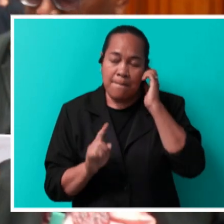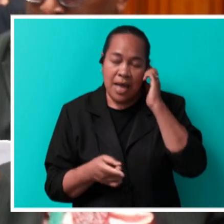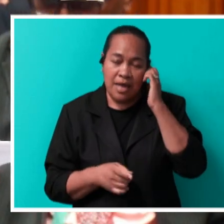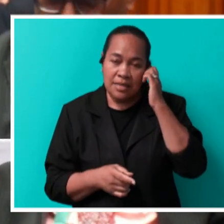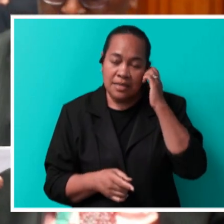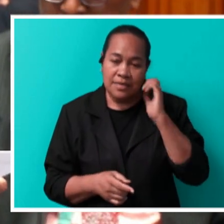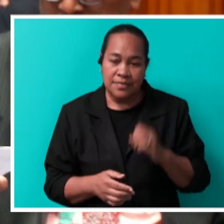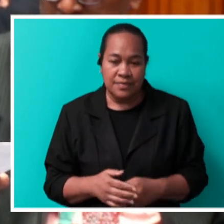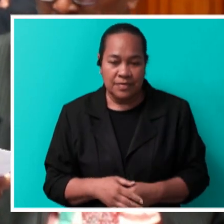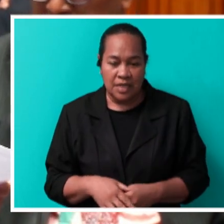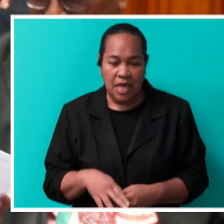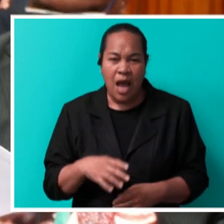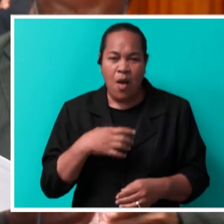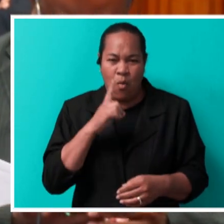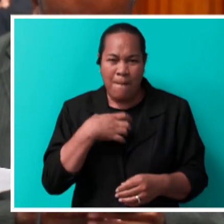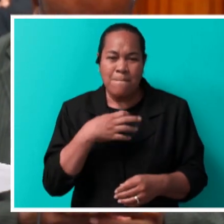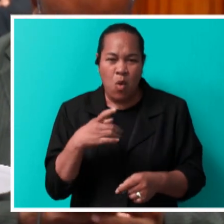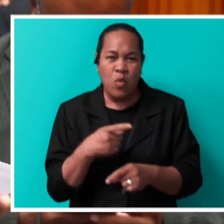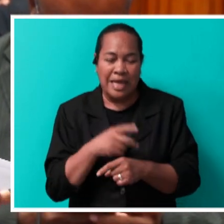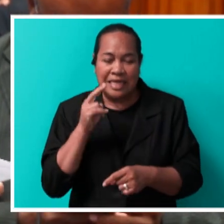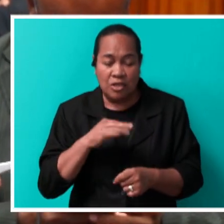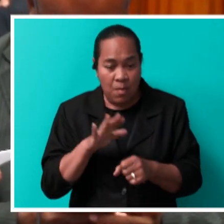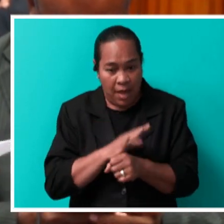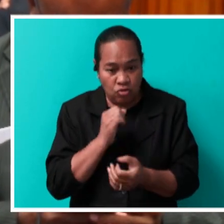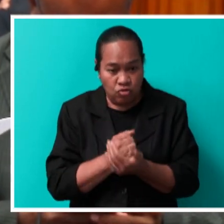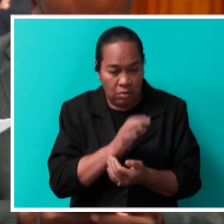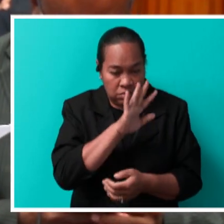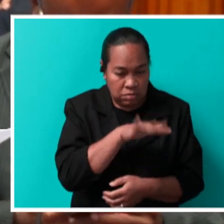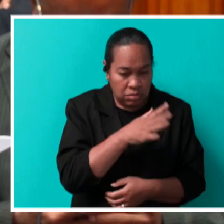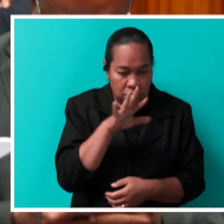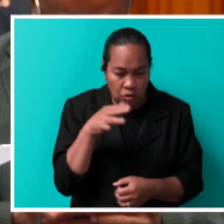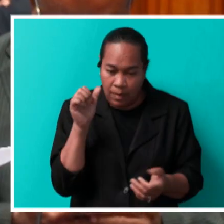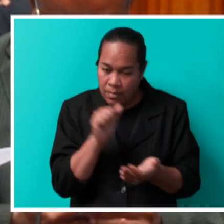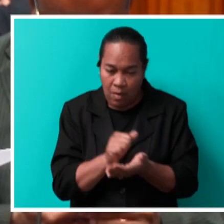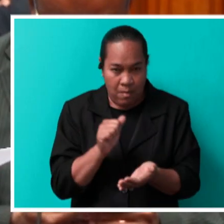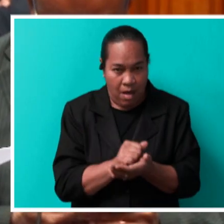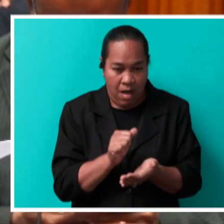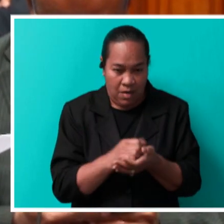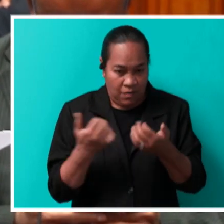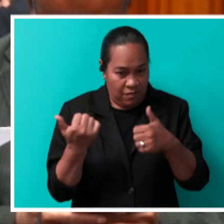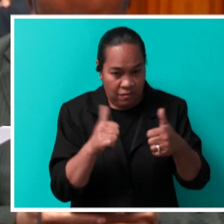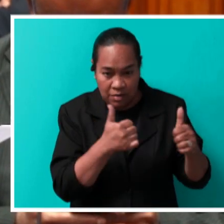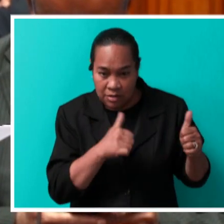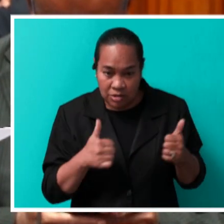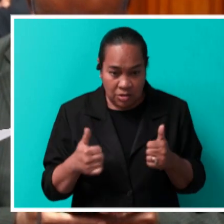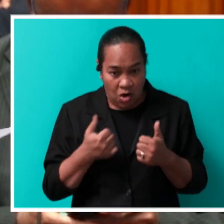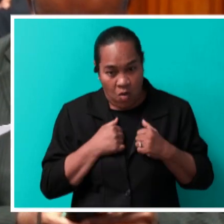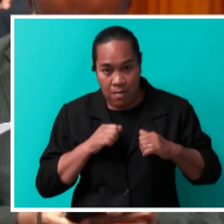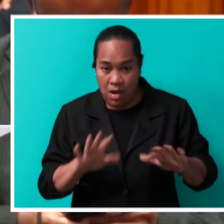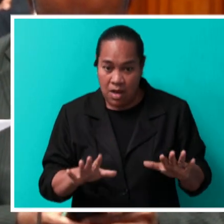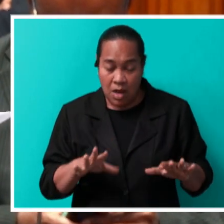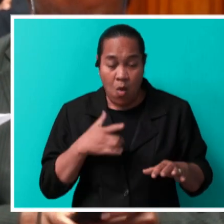a week has been allocated, allowing us to ensure the proper curing of concrete works on the jetty, complete the remaining